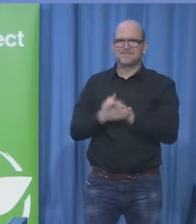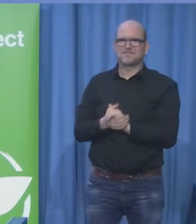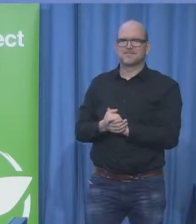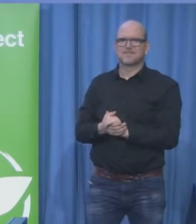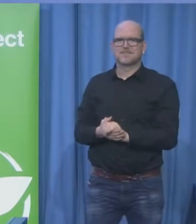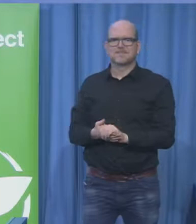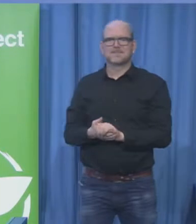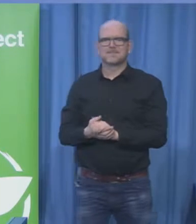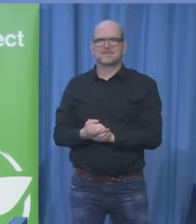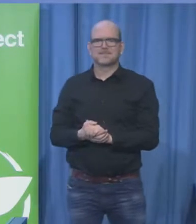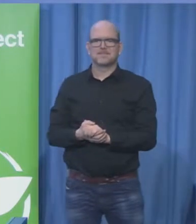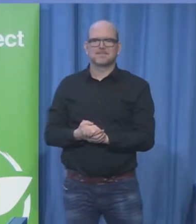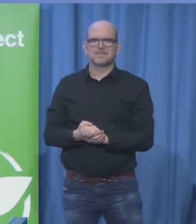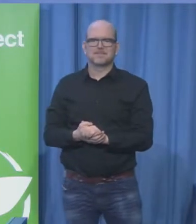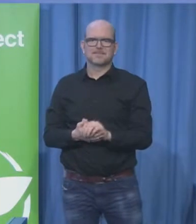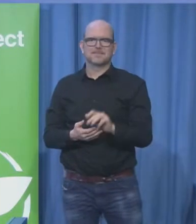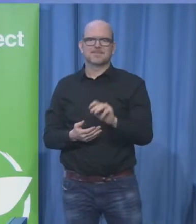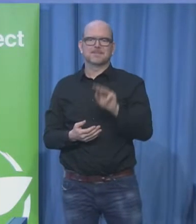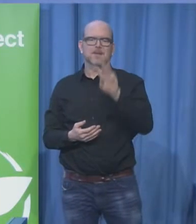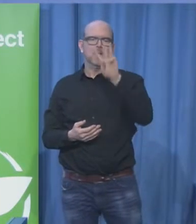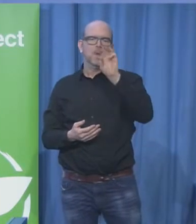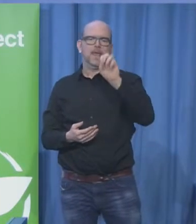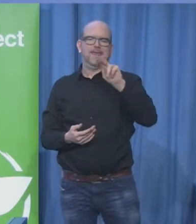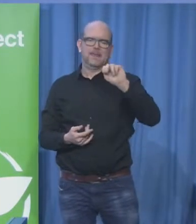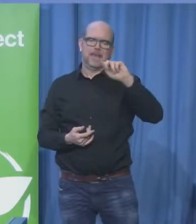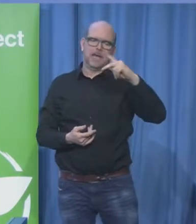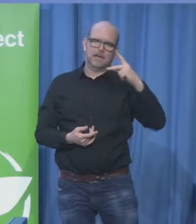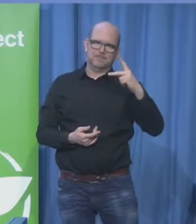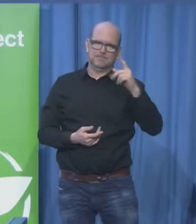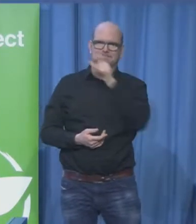like to present something very special.